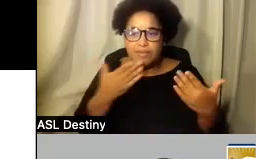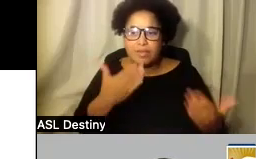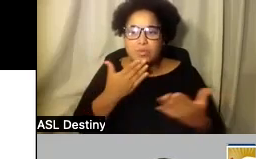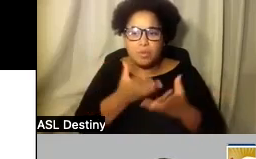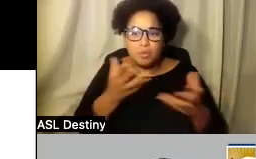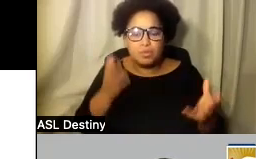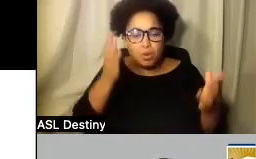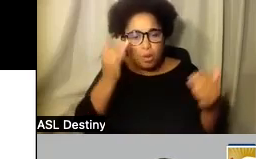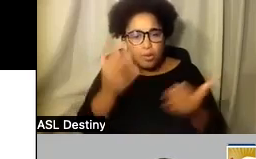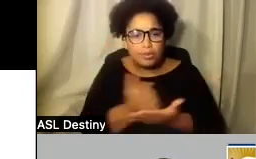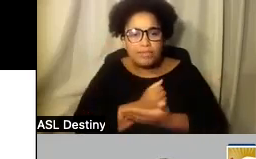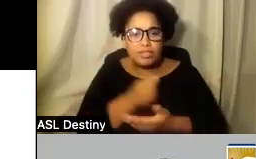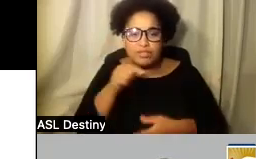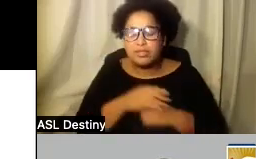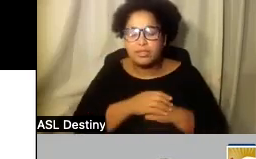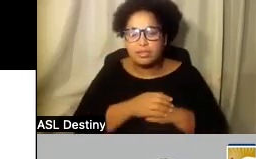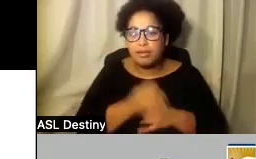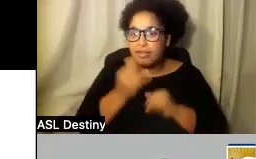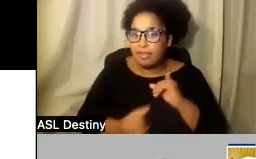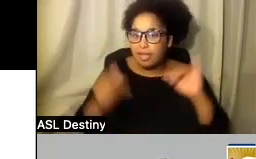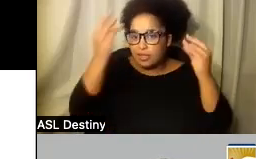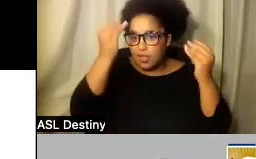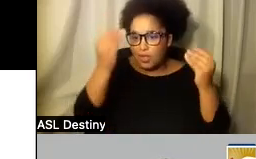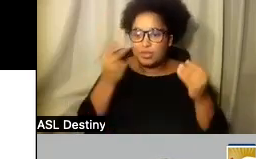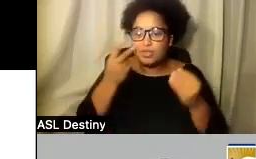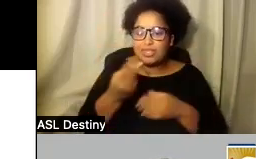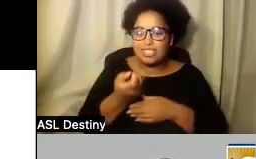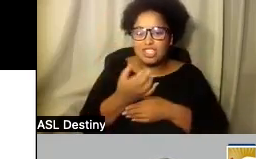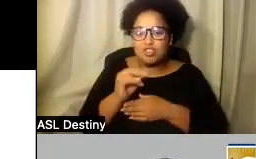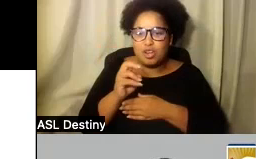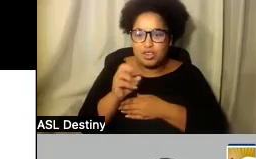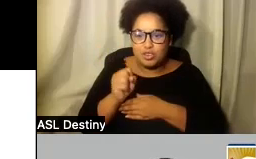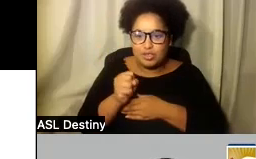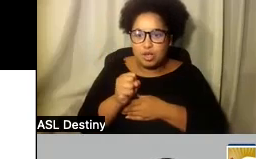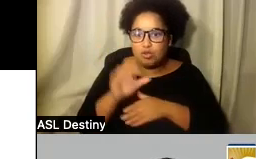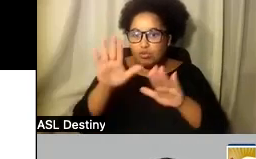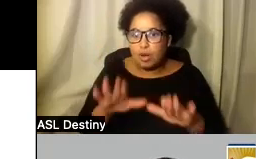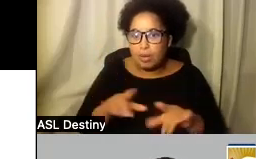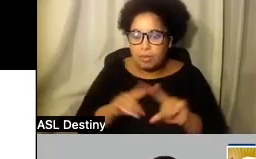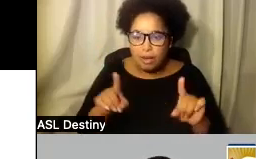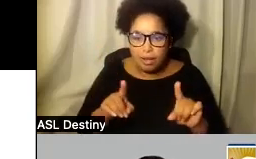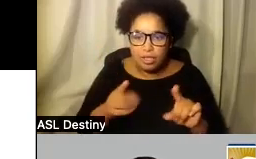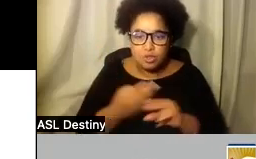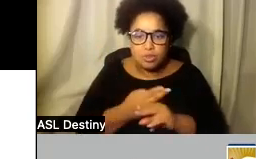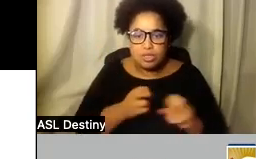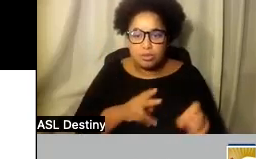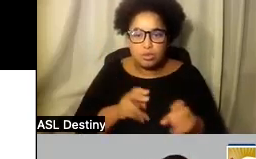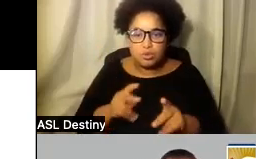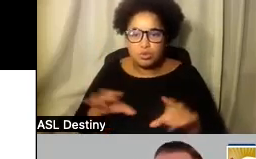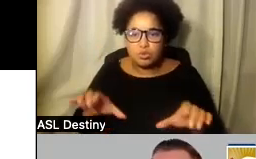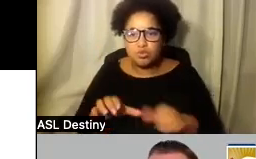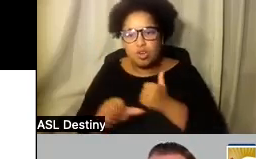hope you take advantage of it. One last thought, I know you saw generators on there, which generators are great, but please use these opportunities to do